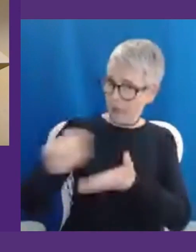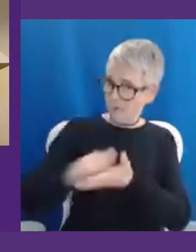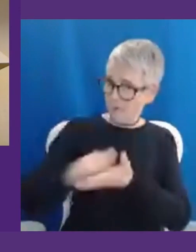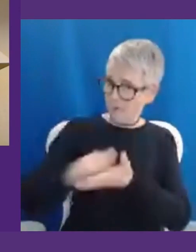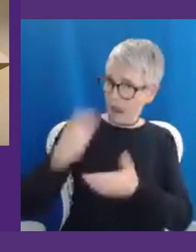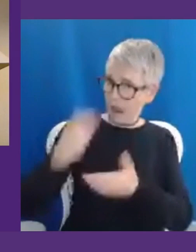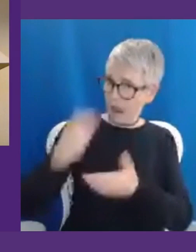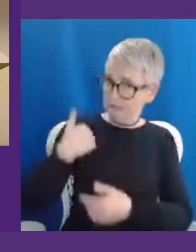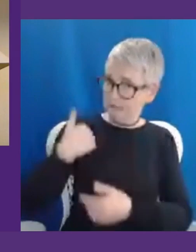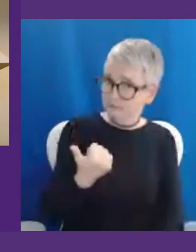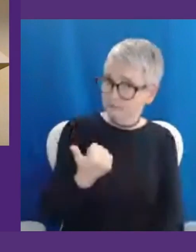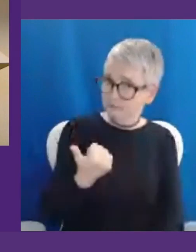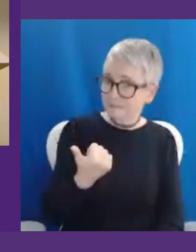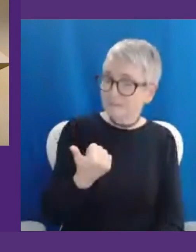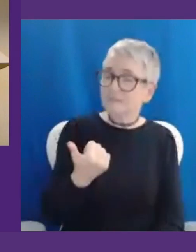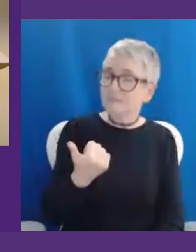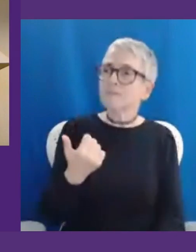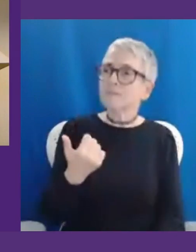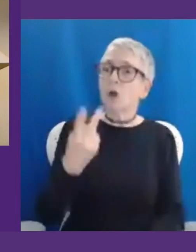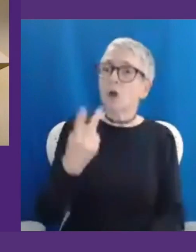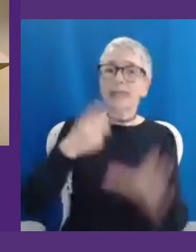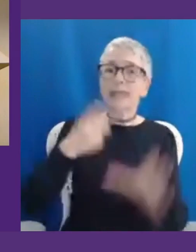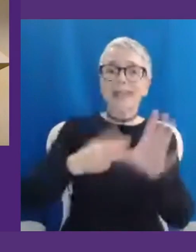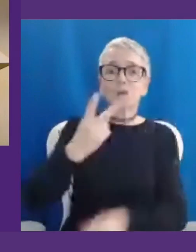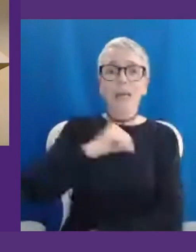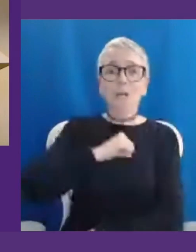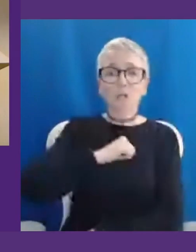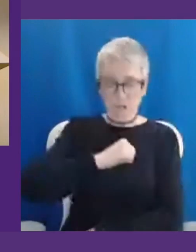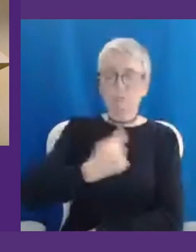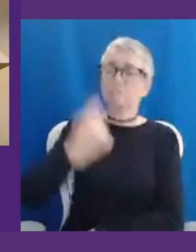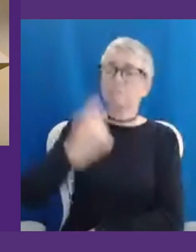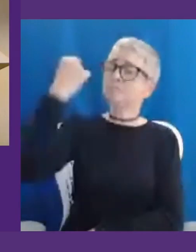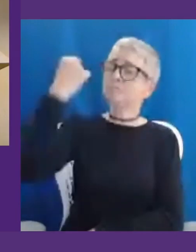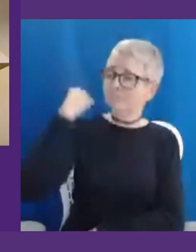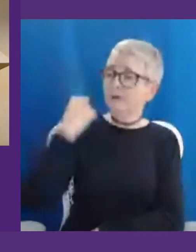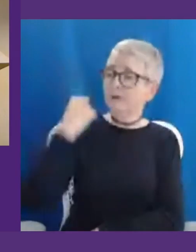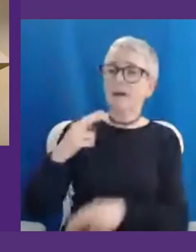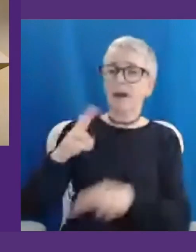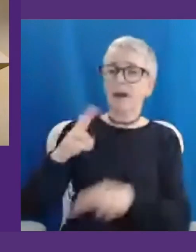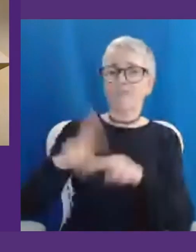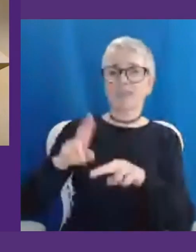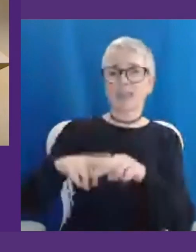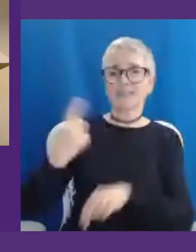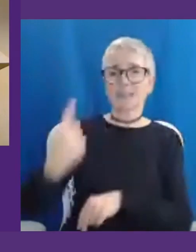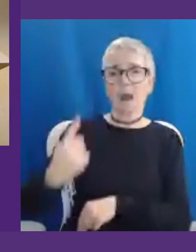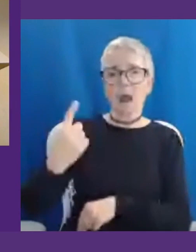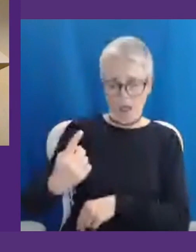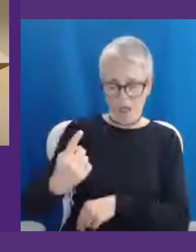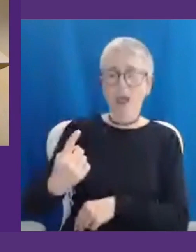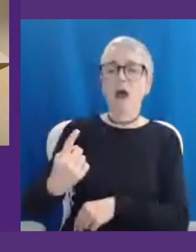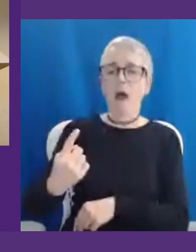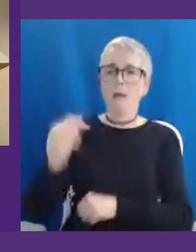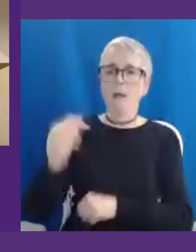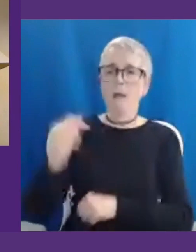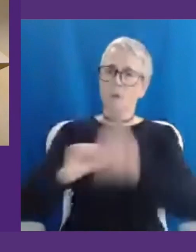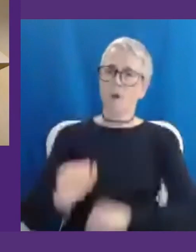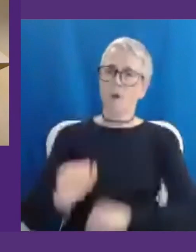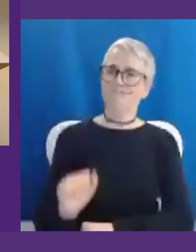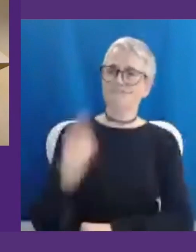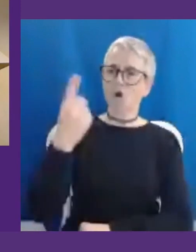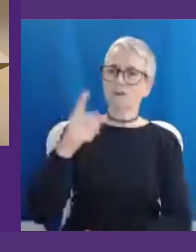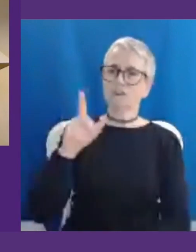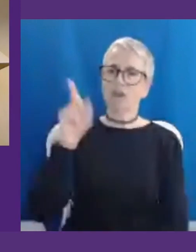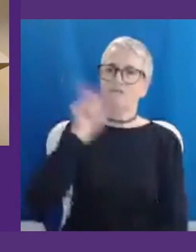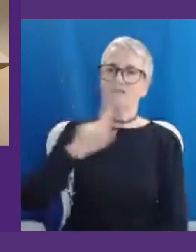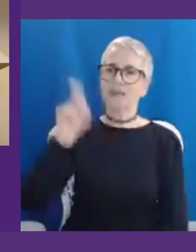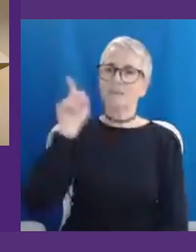In 2000, Francesca Martinez became the first female comic to win the